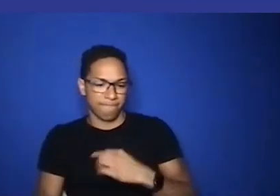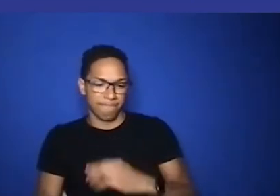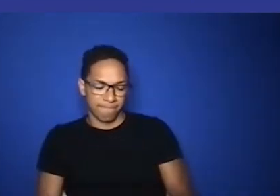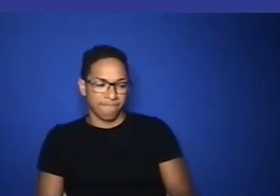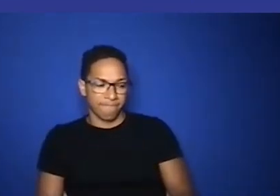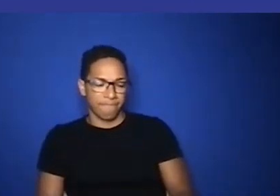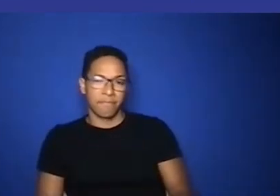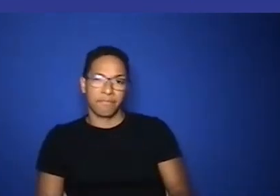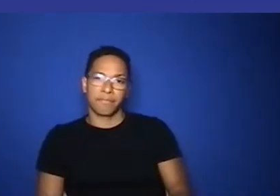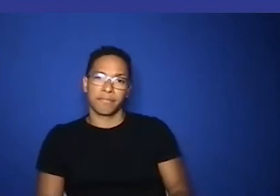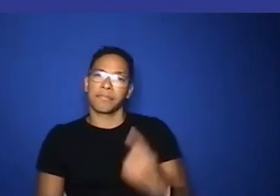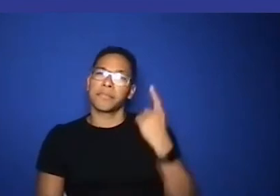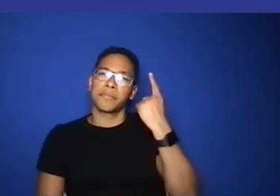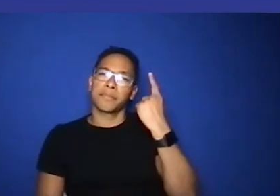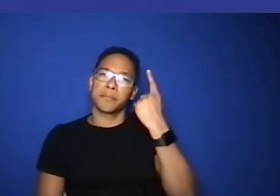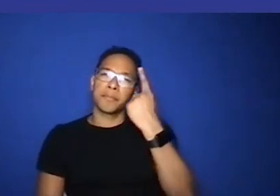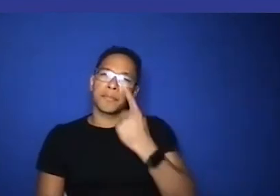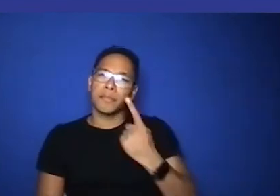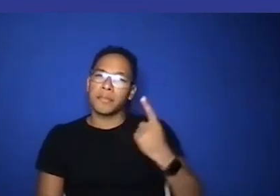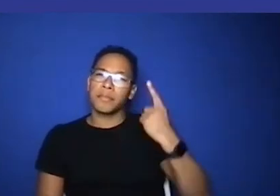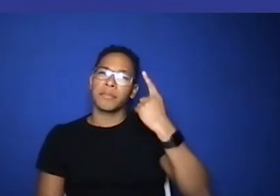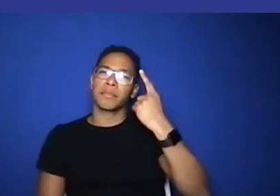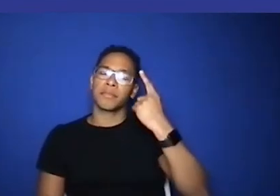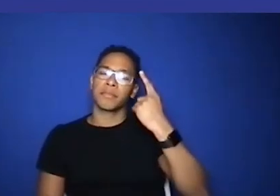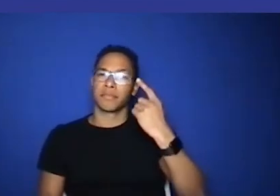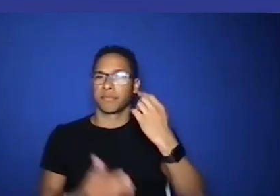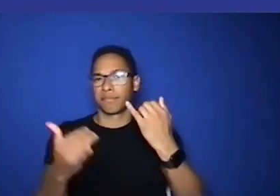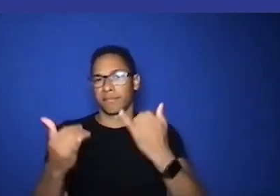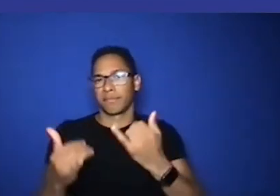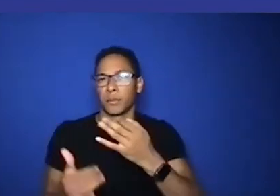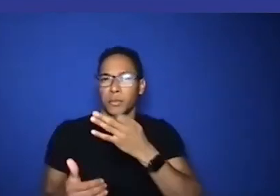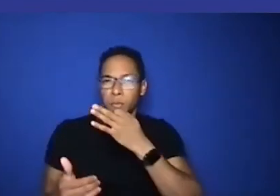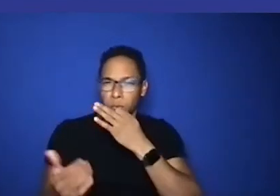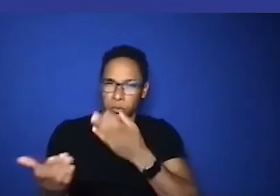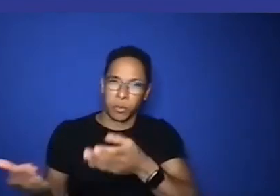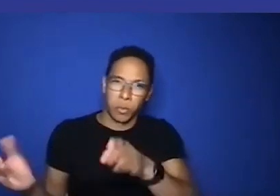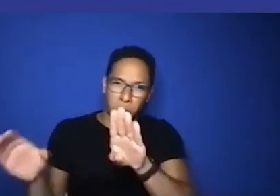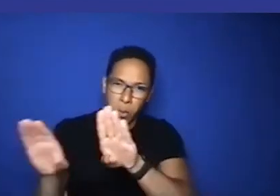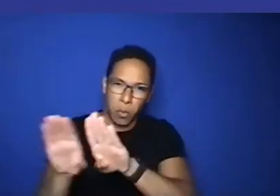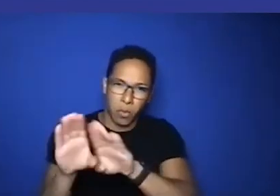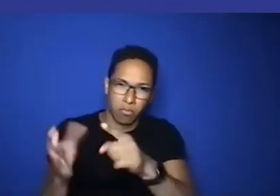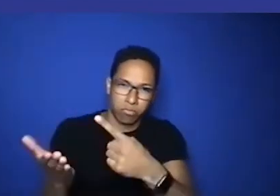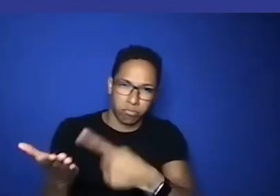wondering if as we close in these last few minutes,